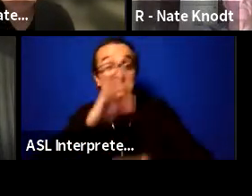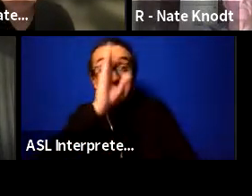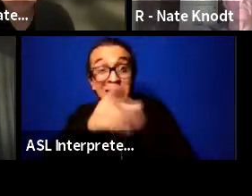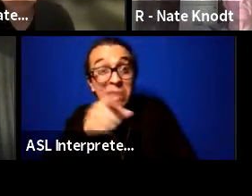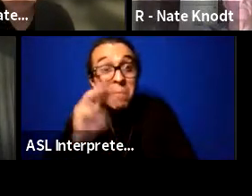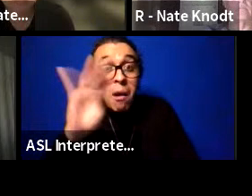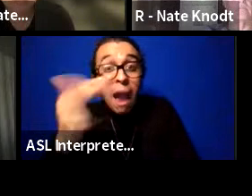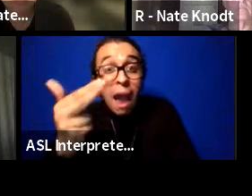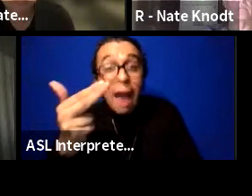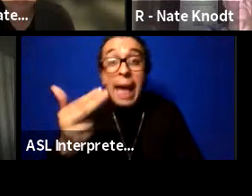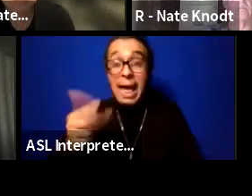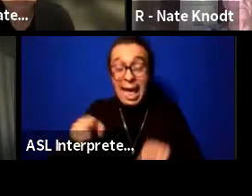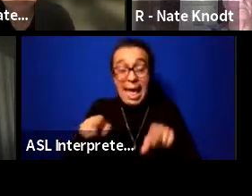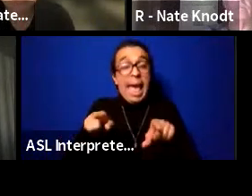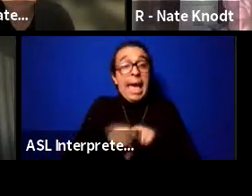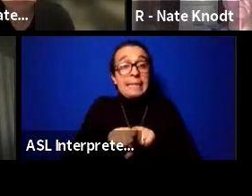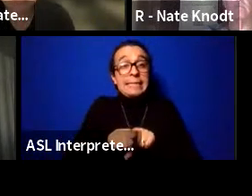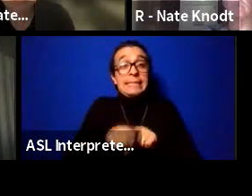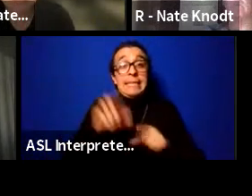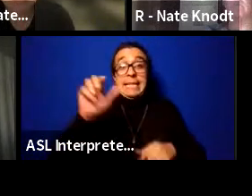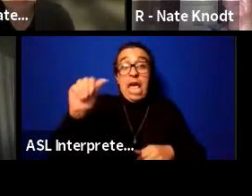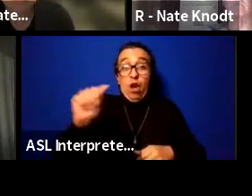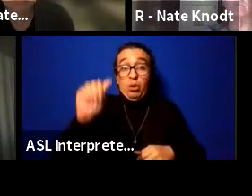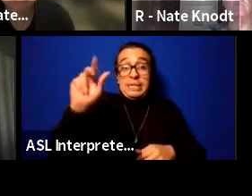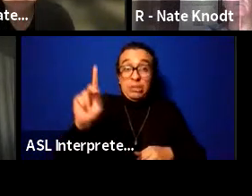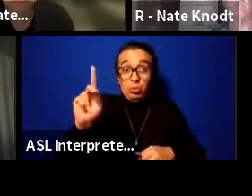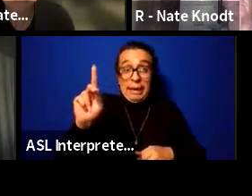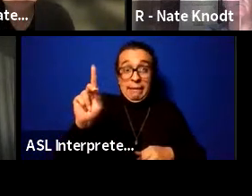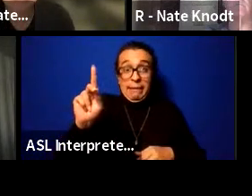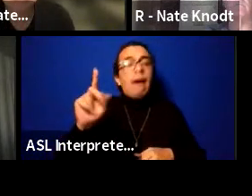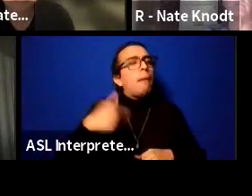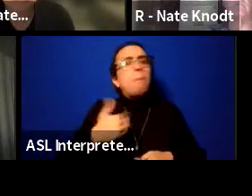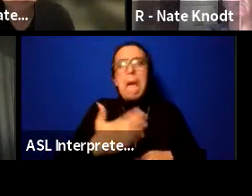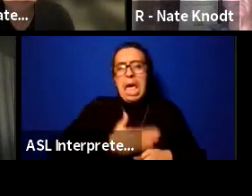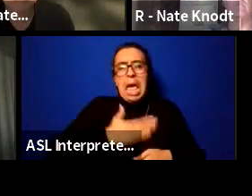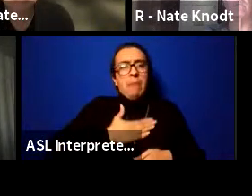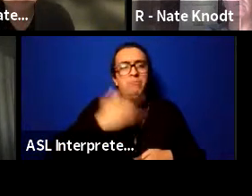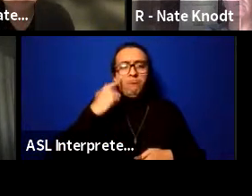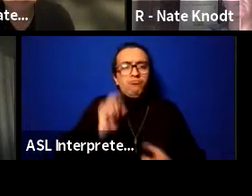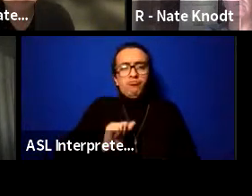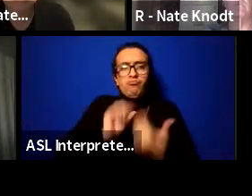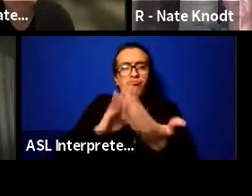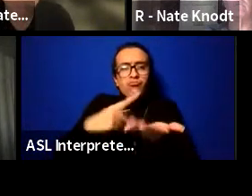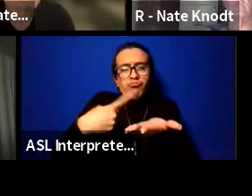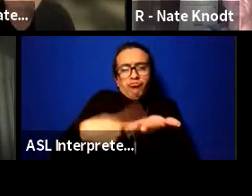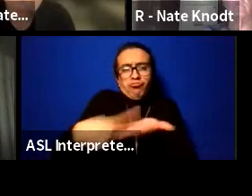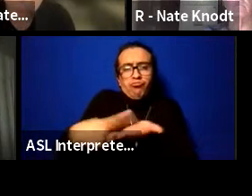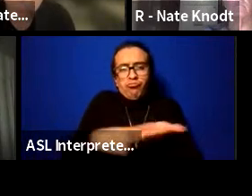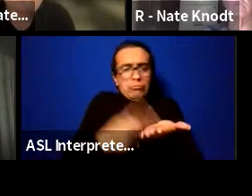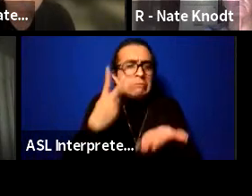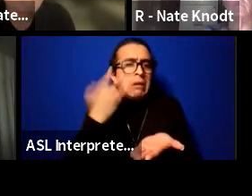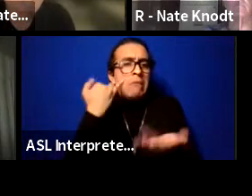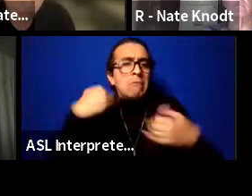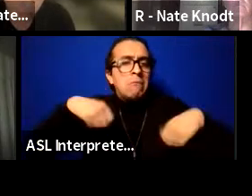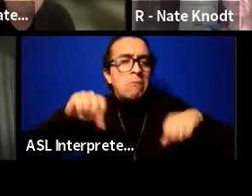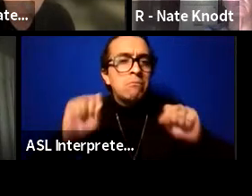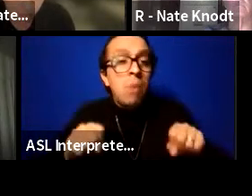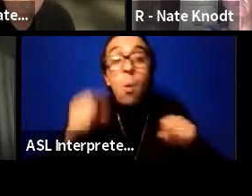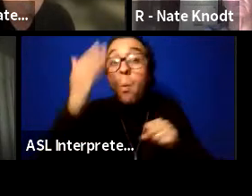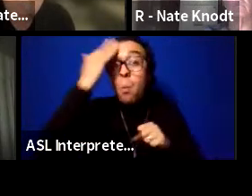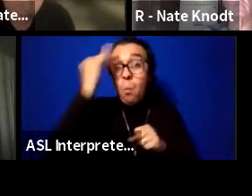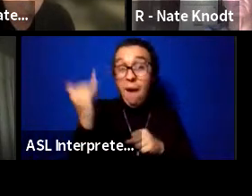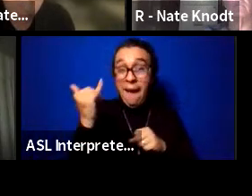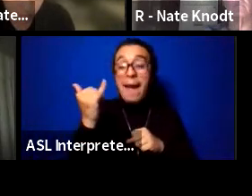have that conversation and see what those measures are. Because I think too, some of these, maybe if it's a question of the types